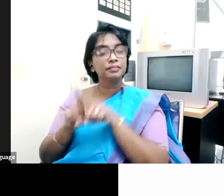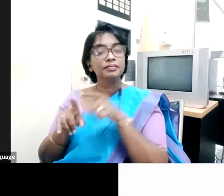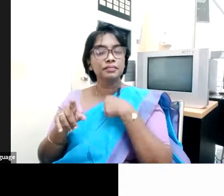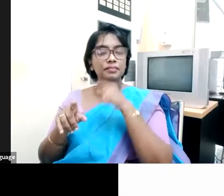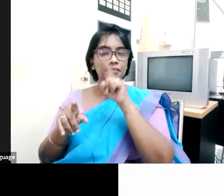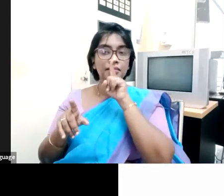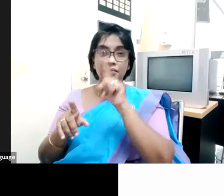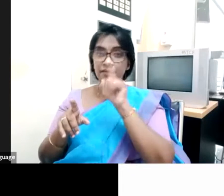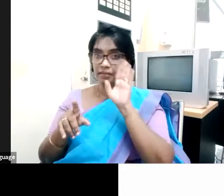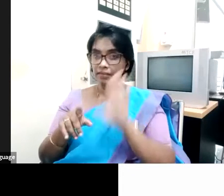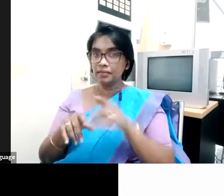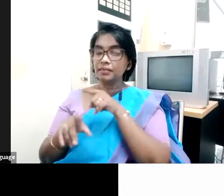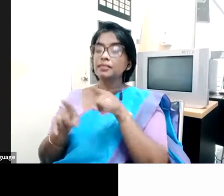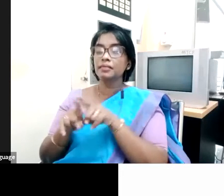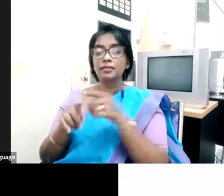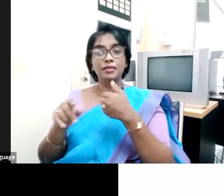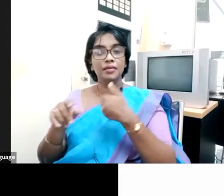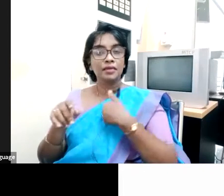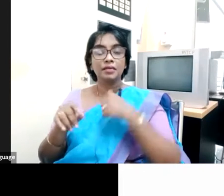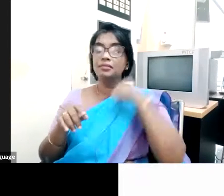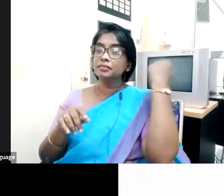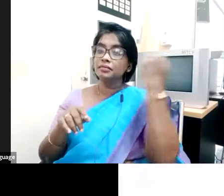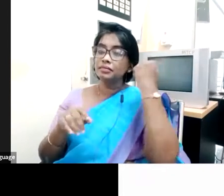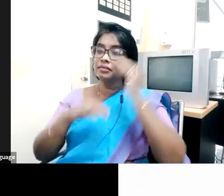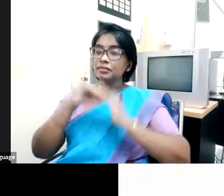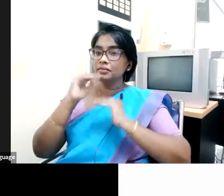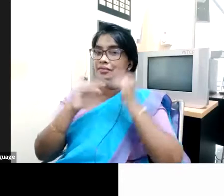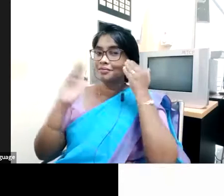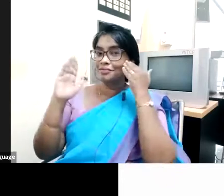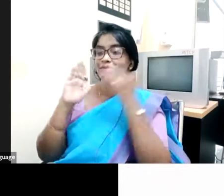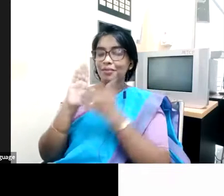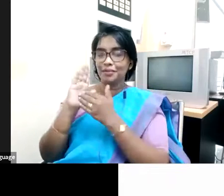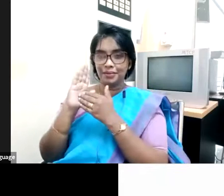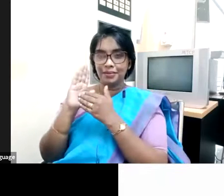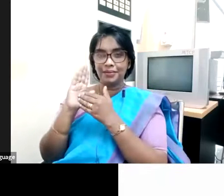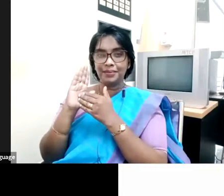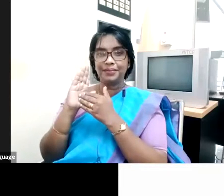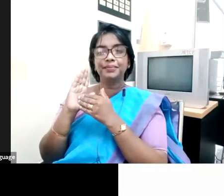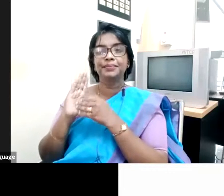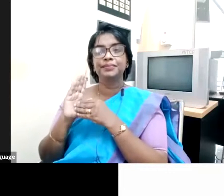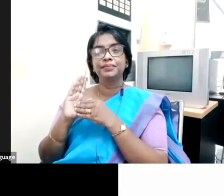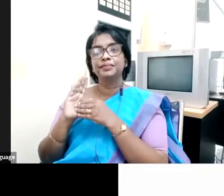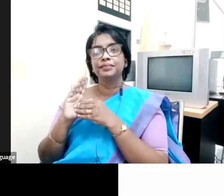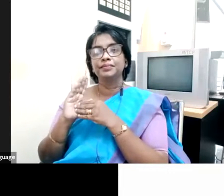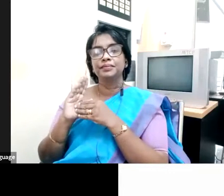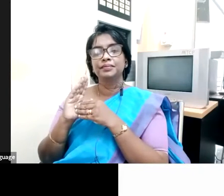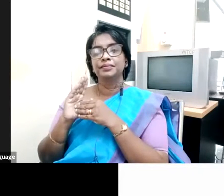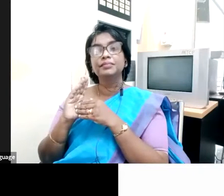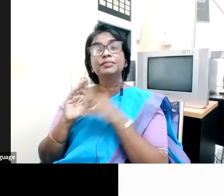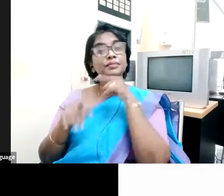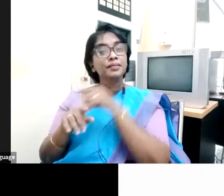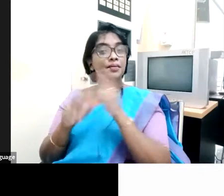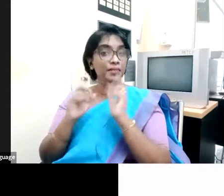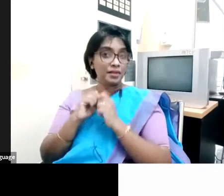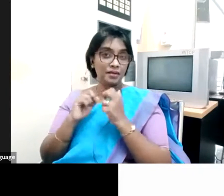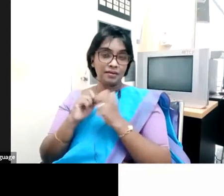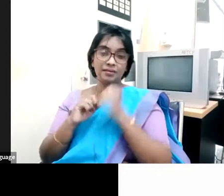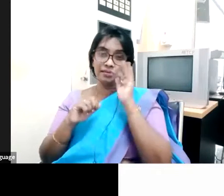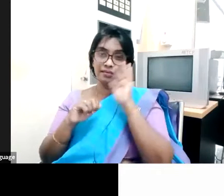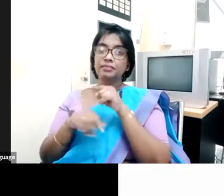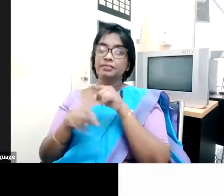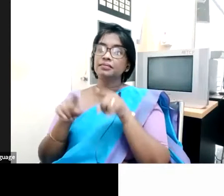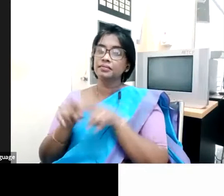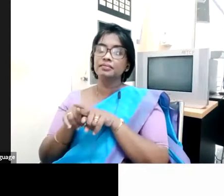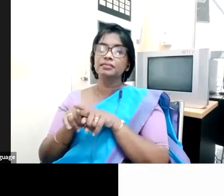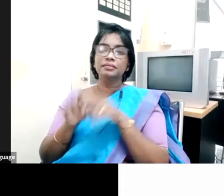know is aware that, you know, a crisis also in a way creates many opportunities and